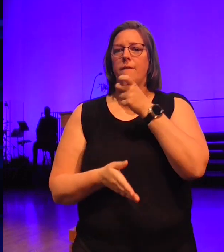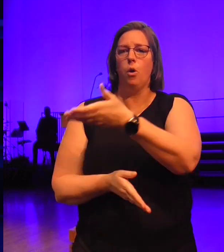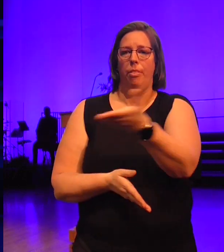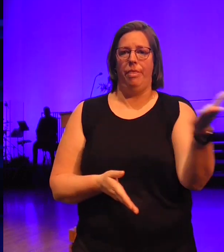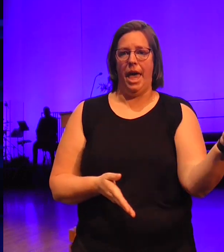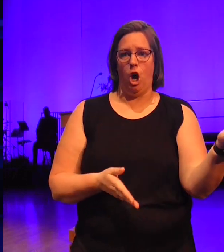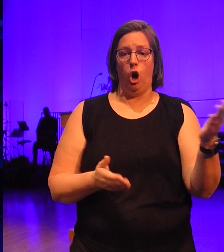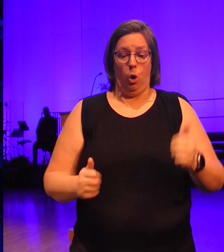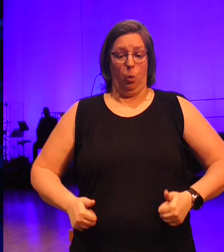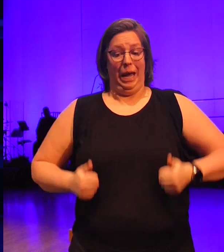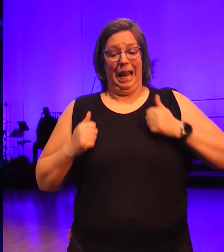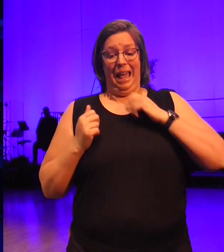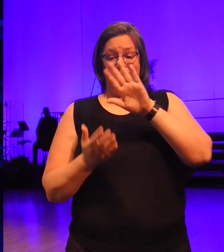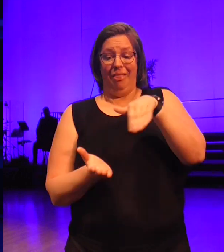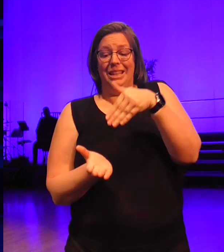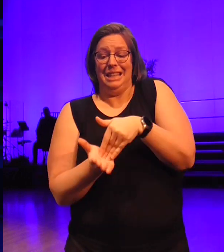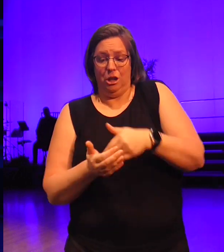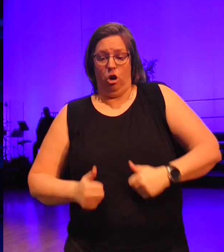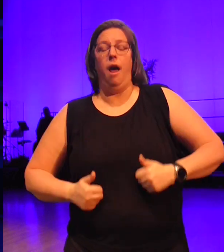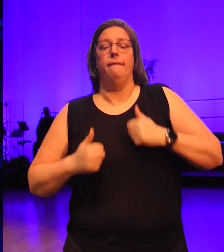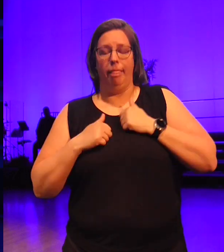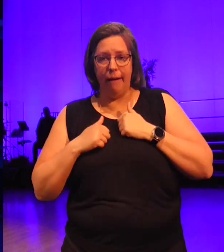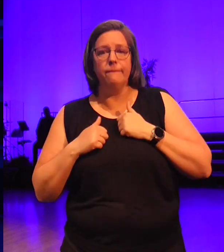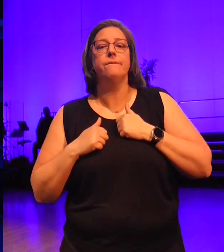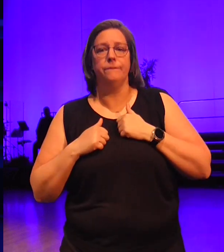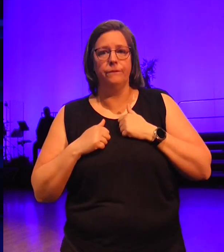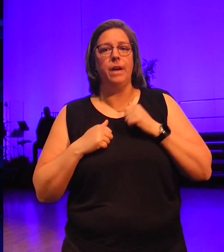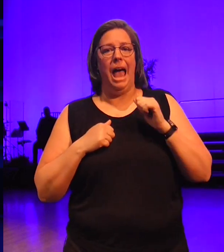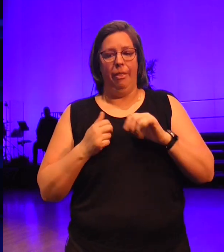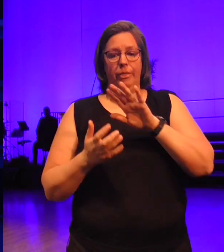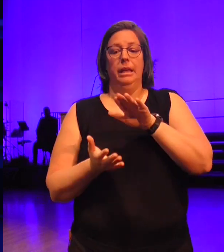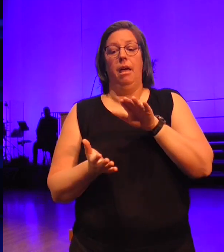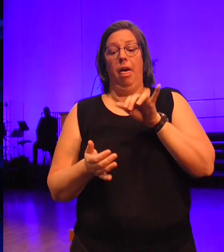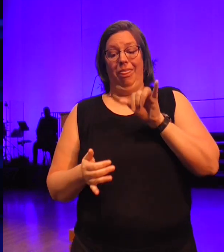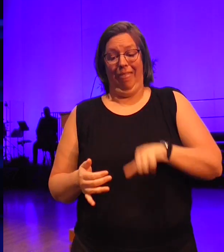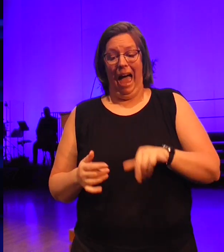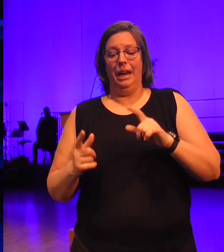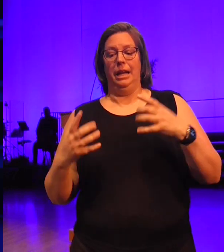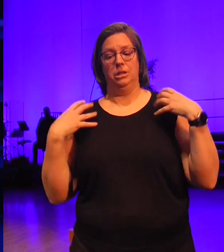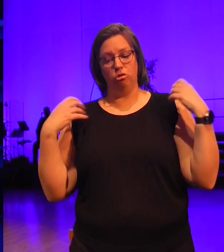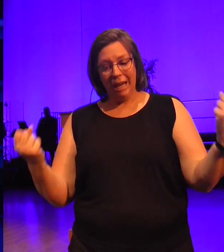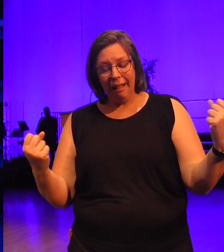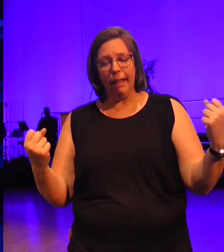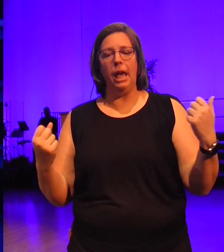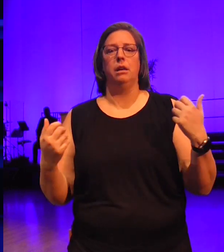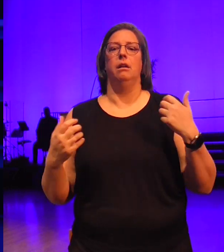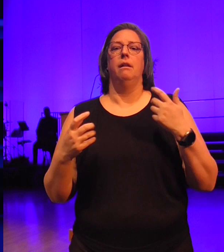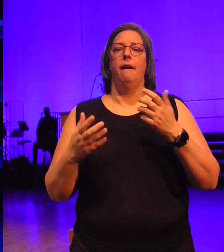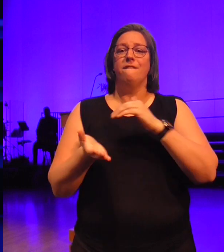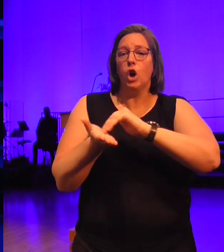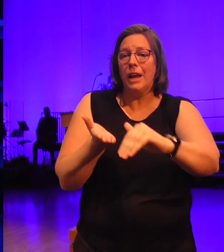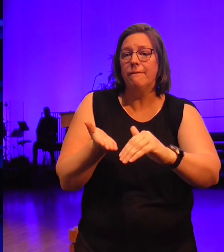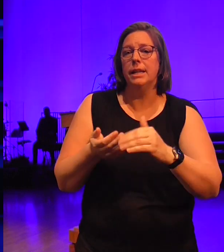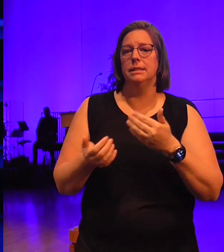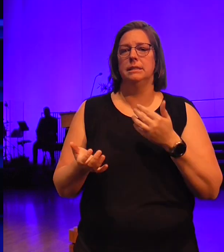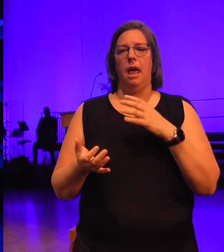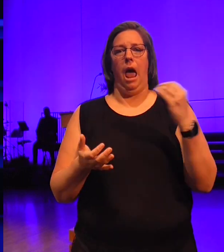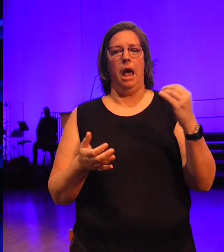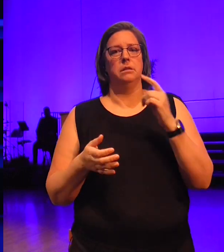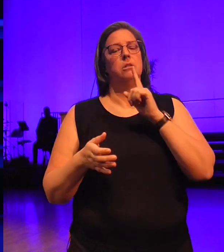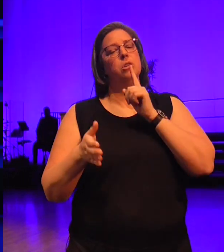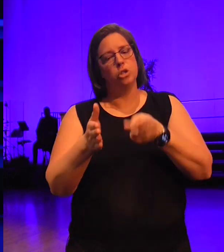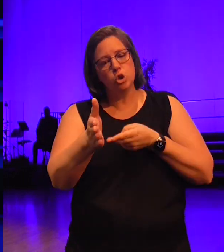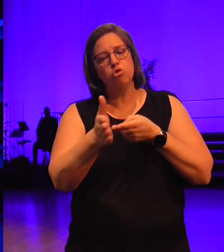as a byproduct of that is great healing, great forgiveness, great understanding, and the true richness of a great